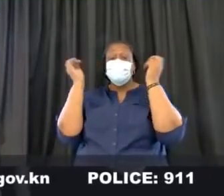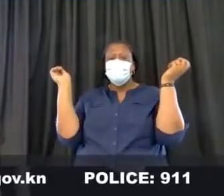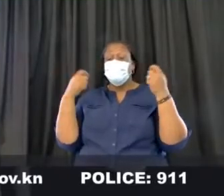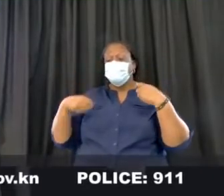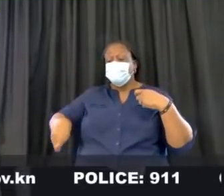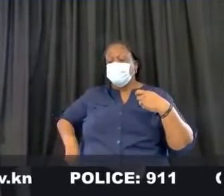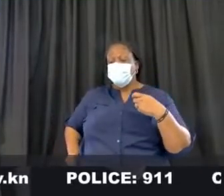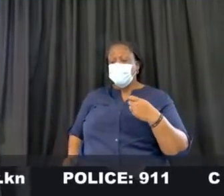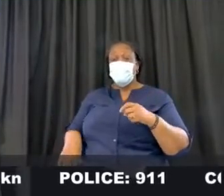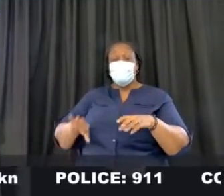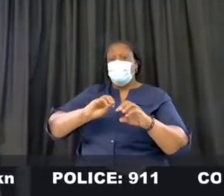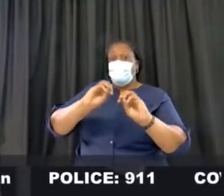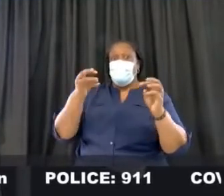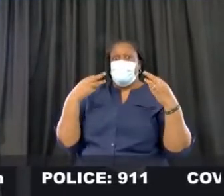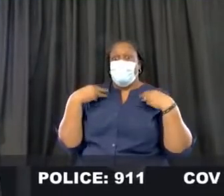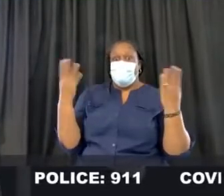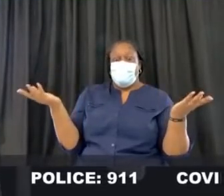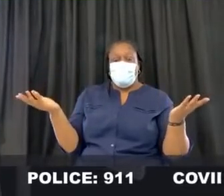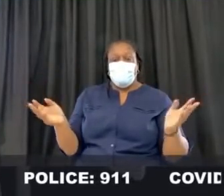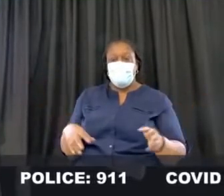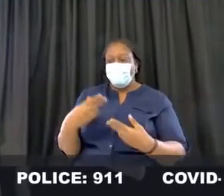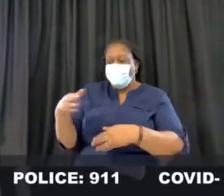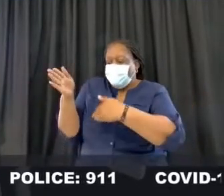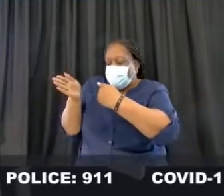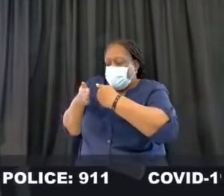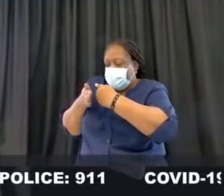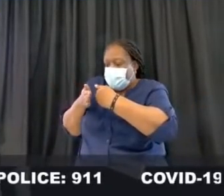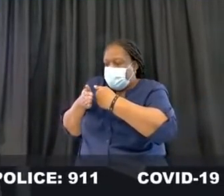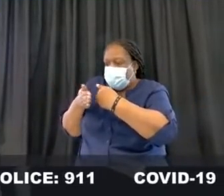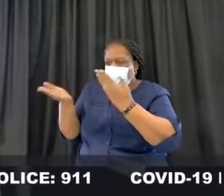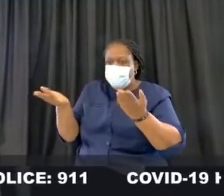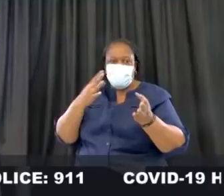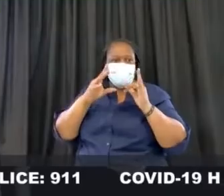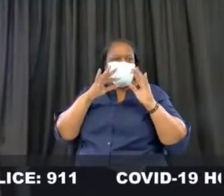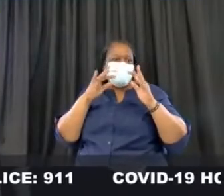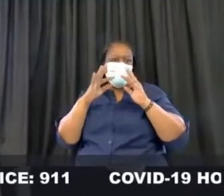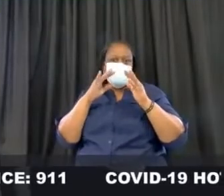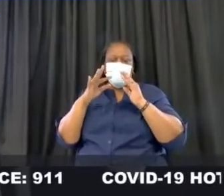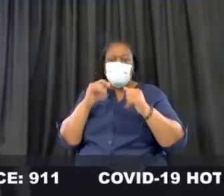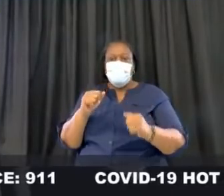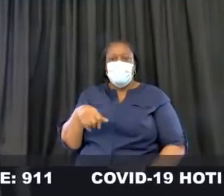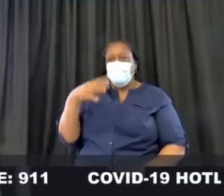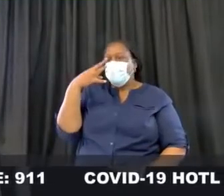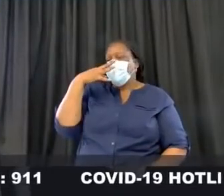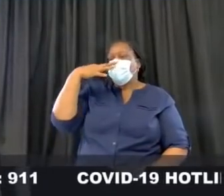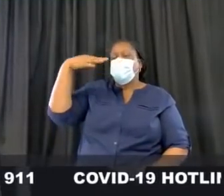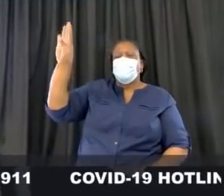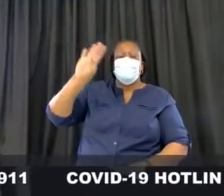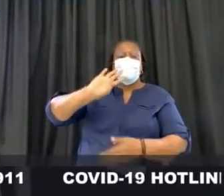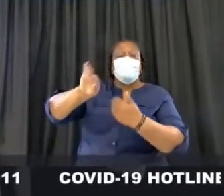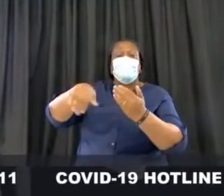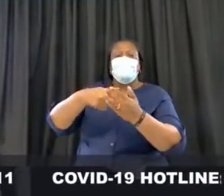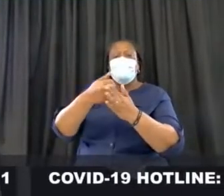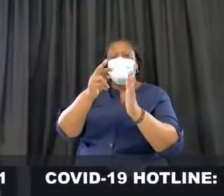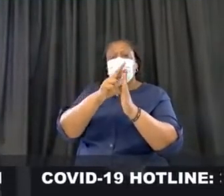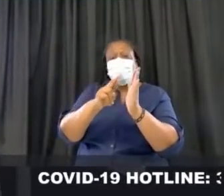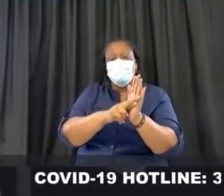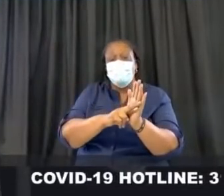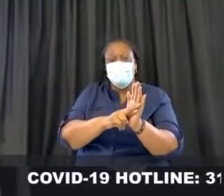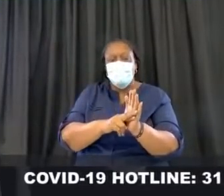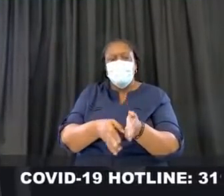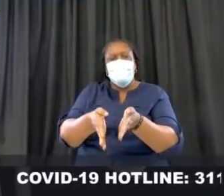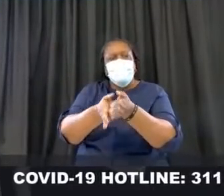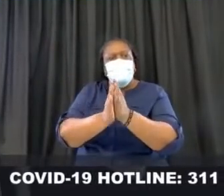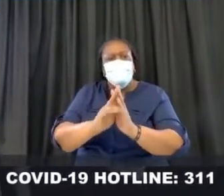masks, there's close proximity to each other, and they're basically ignoring all the protocols. We continue to